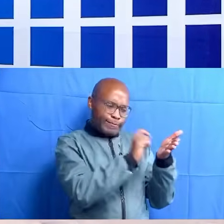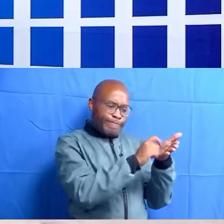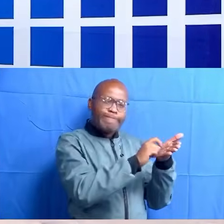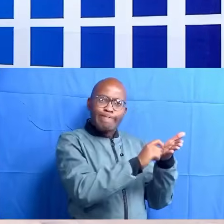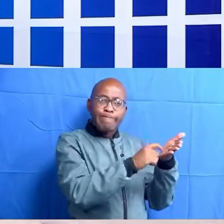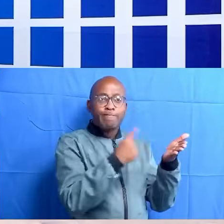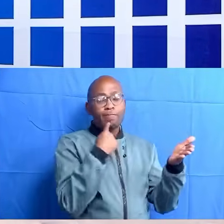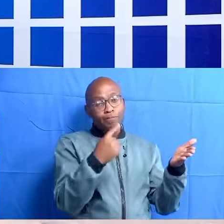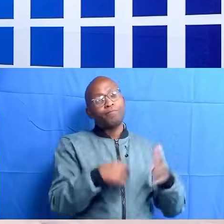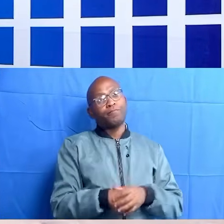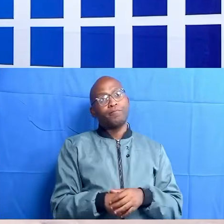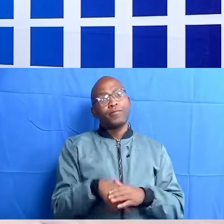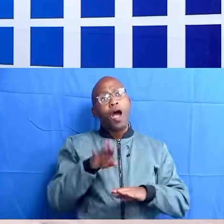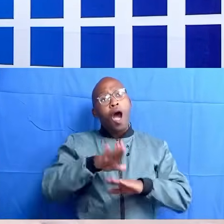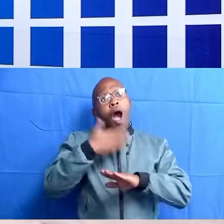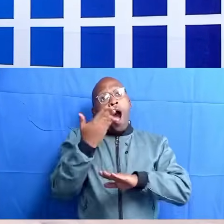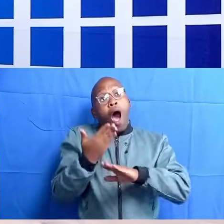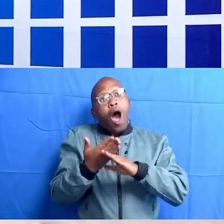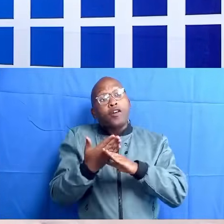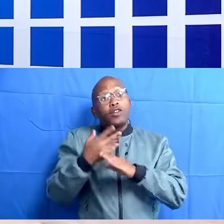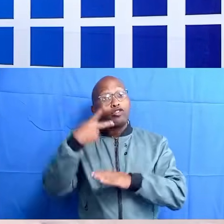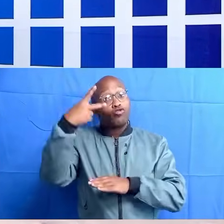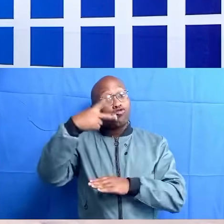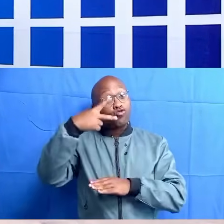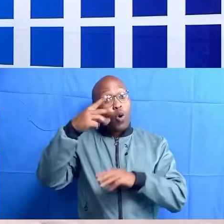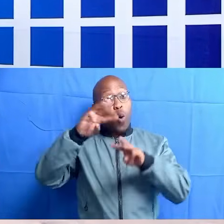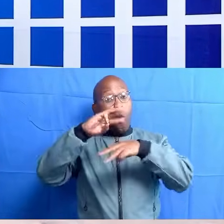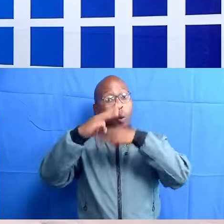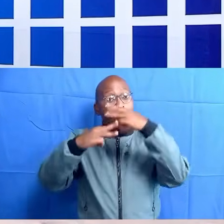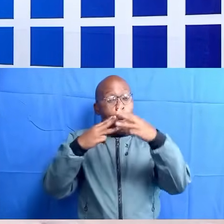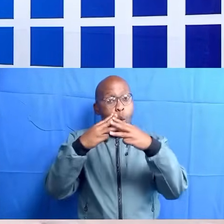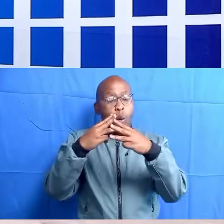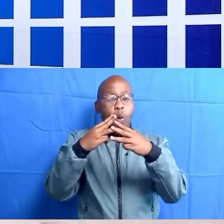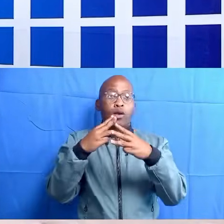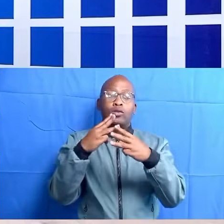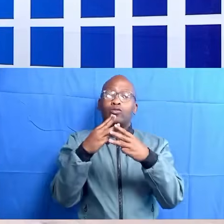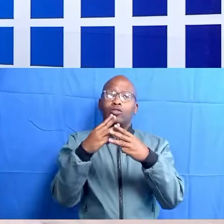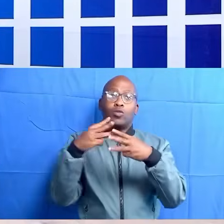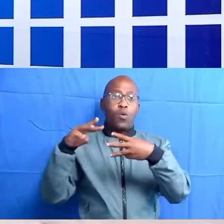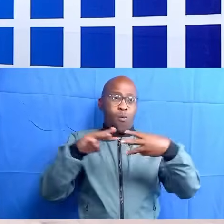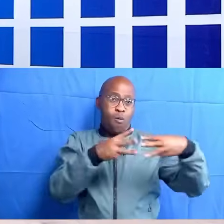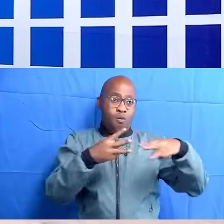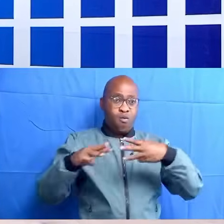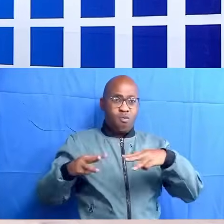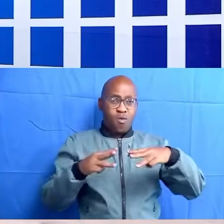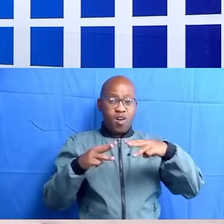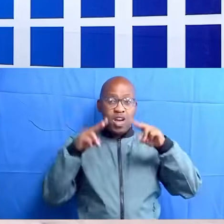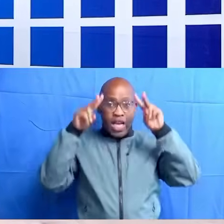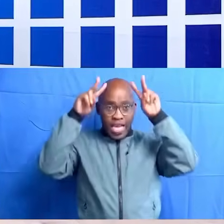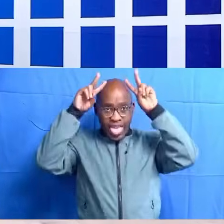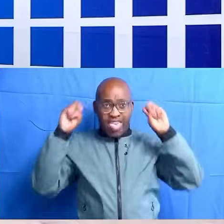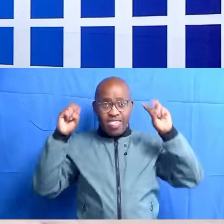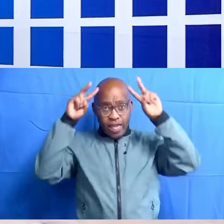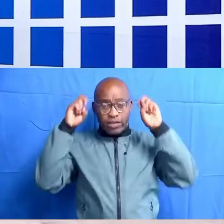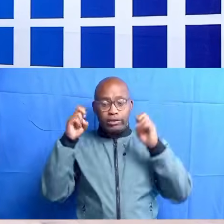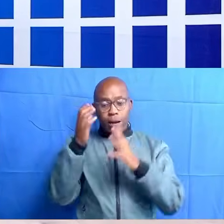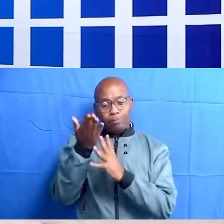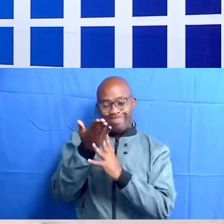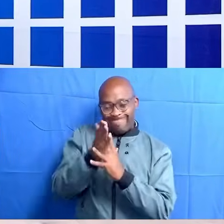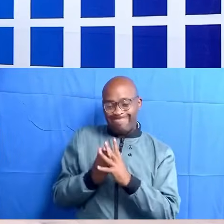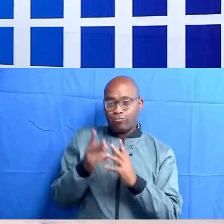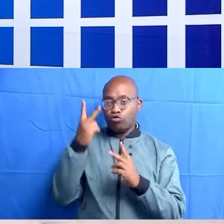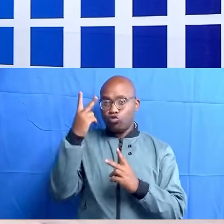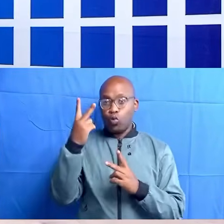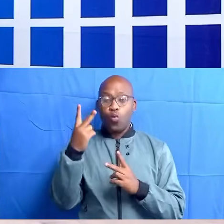War, Vietnam was divided. So, it was divided into two.